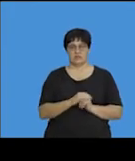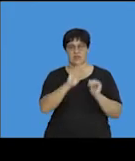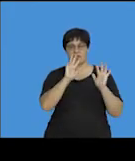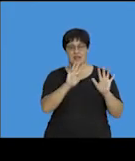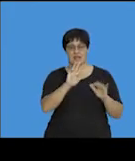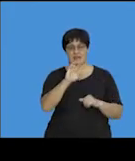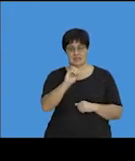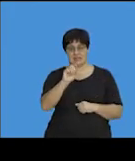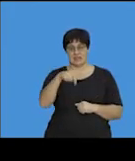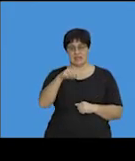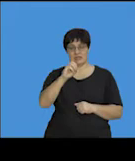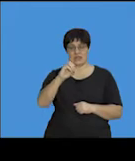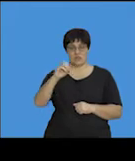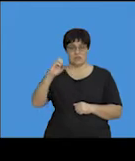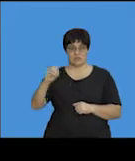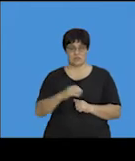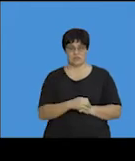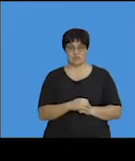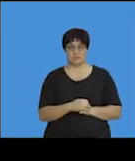that gives us 90,000.